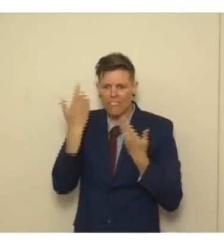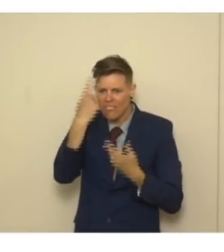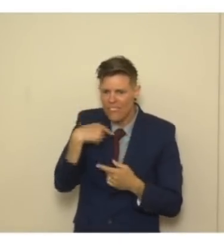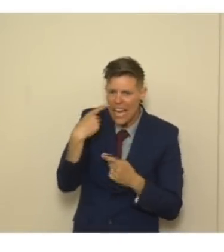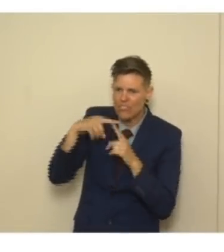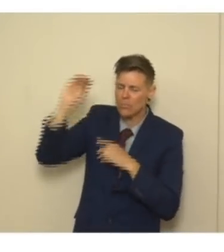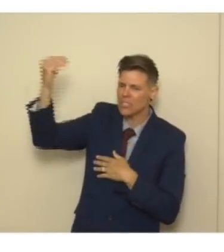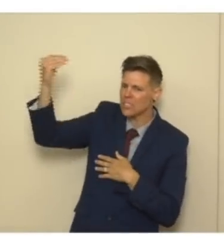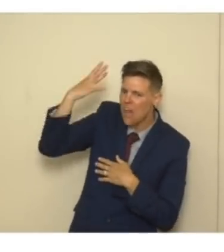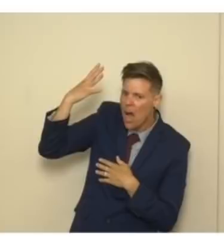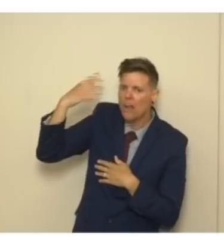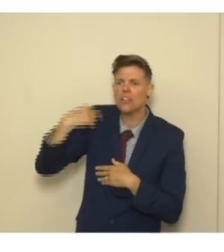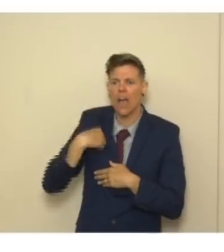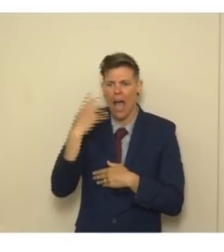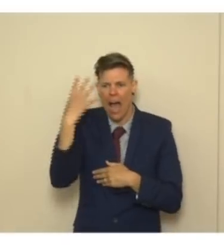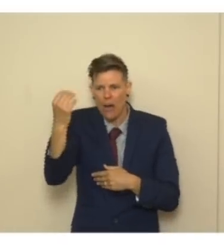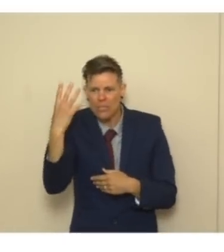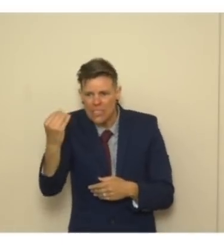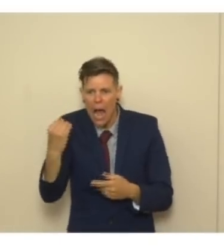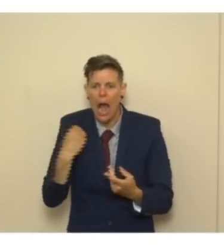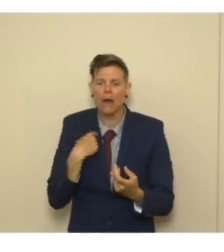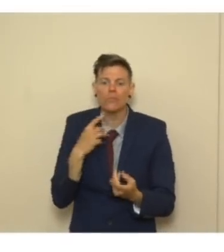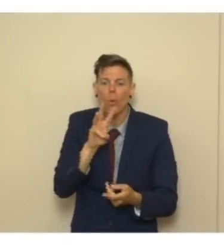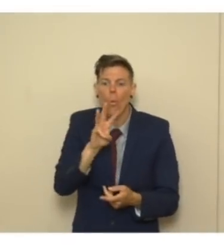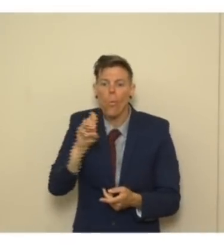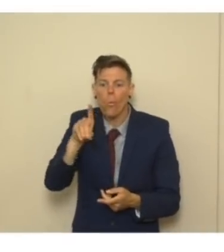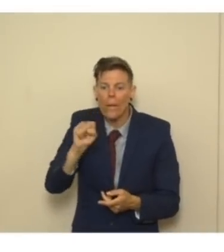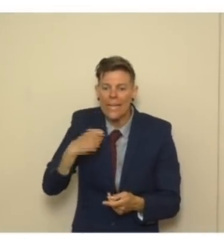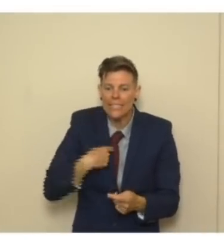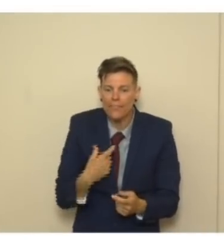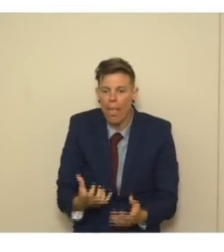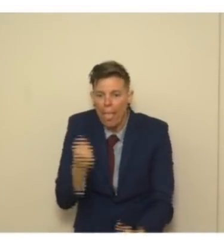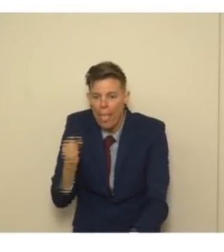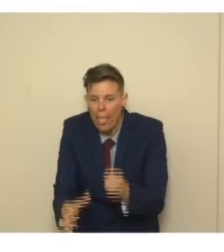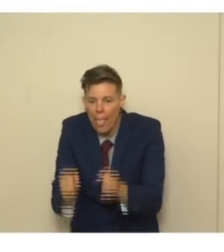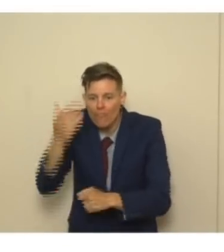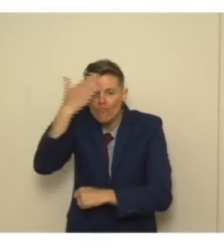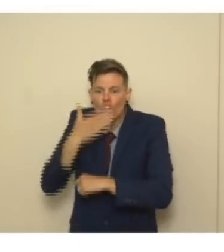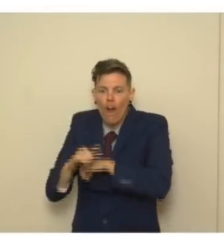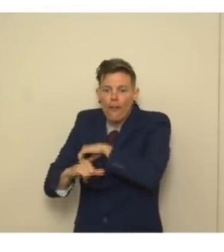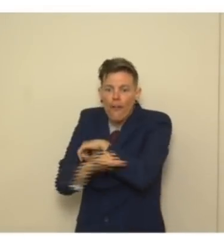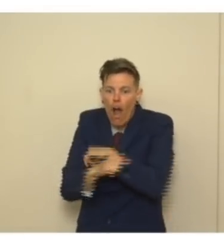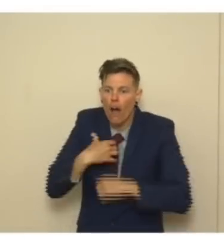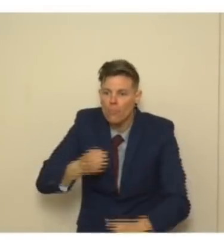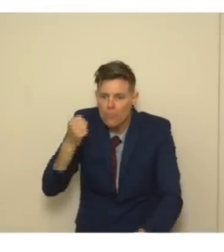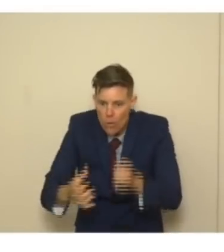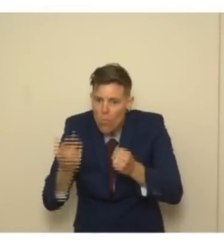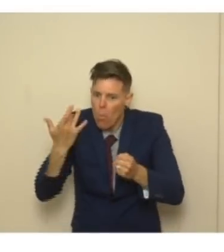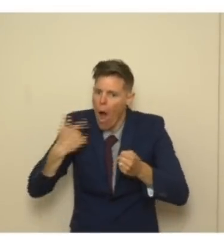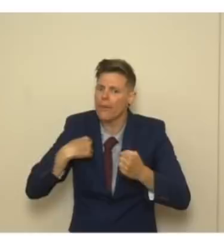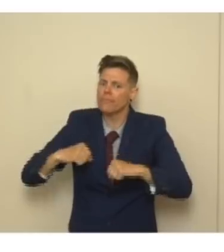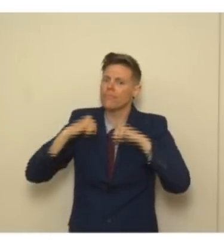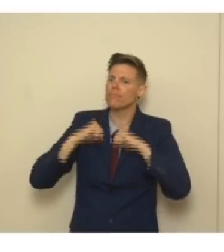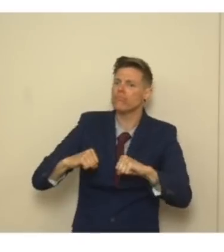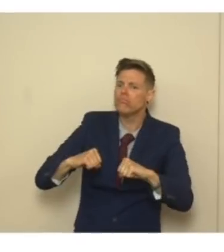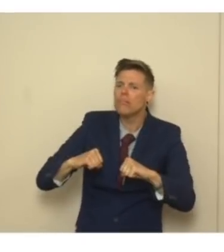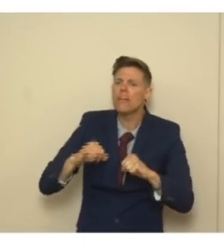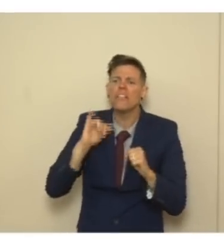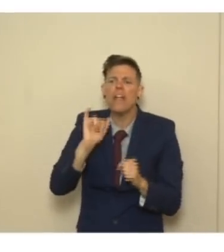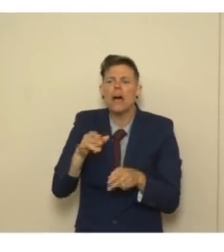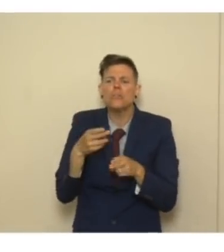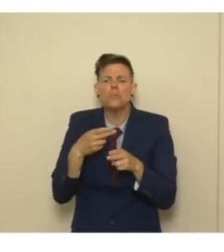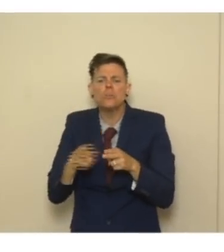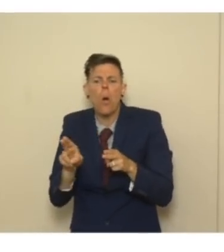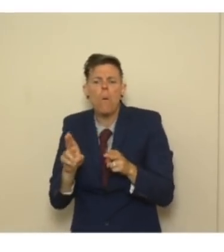outside and come back in, other than having that sunscreen on, I don't need to do anything. If I'm going to go out and work in the yard for an hour, though, I take a water